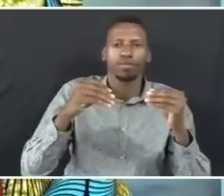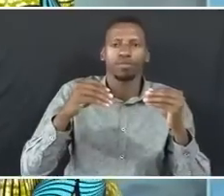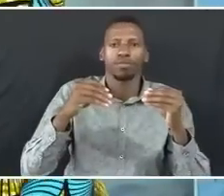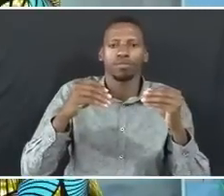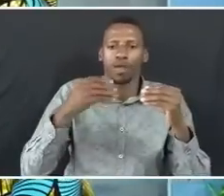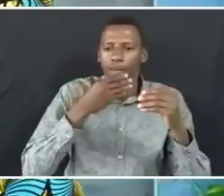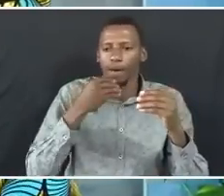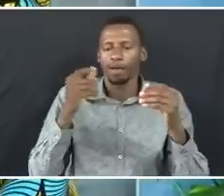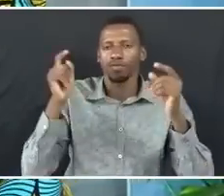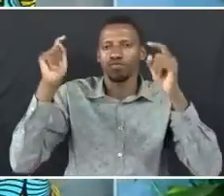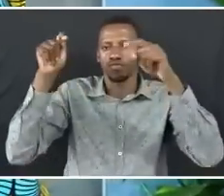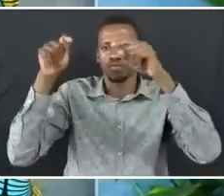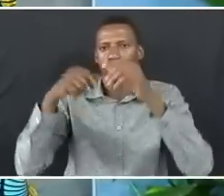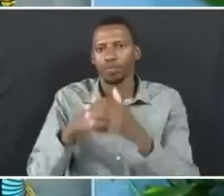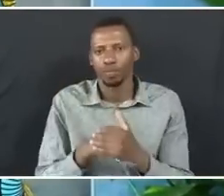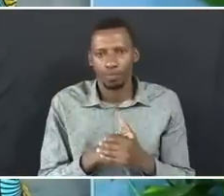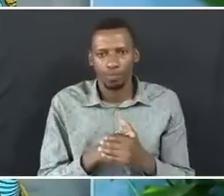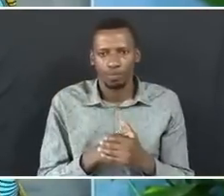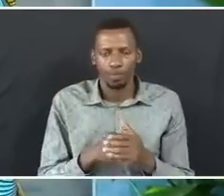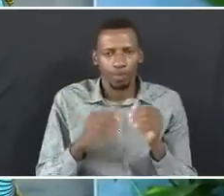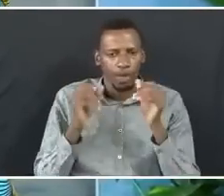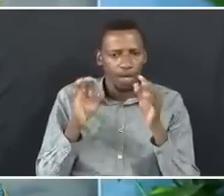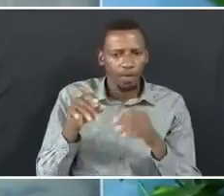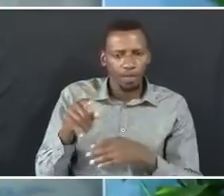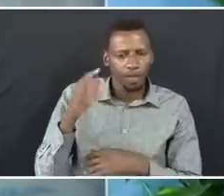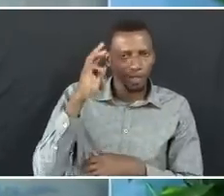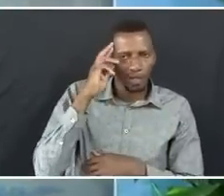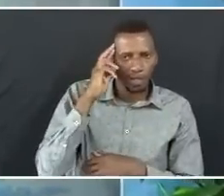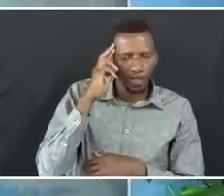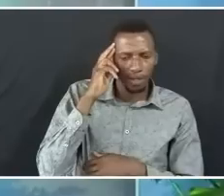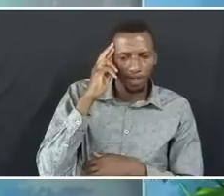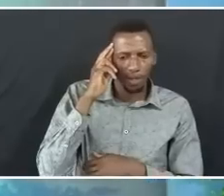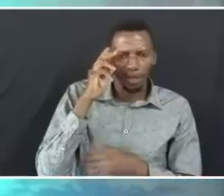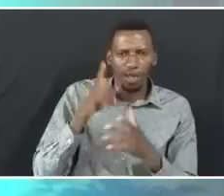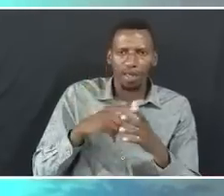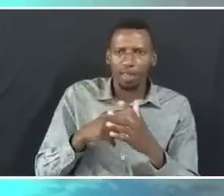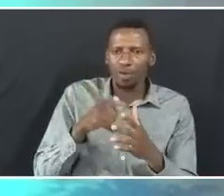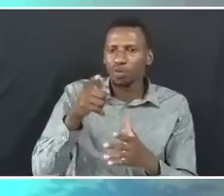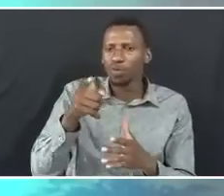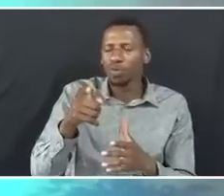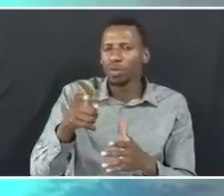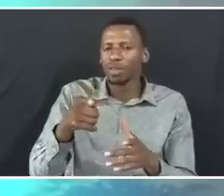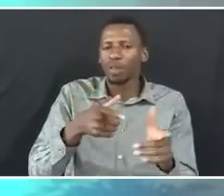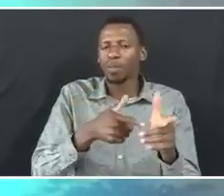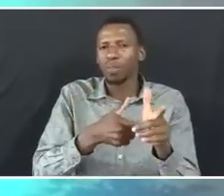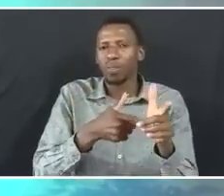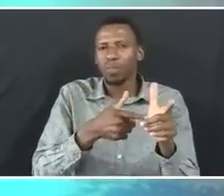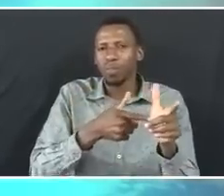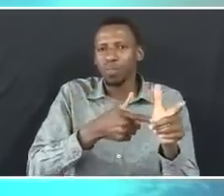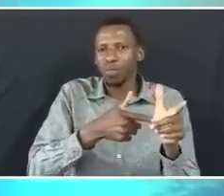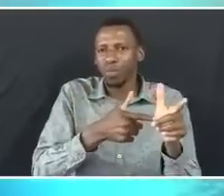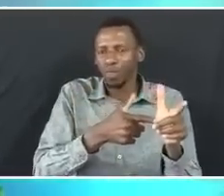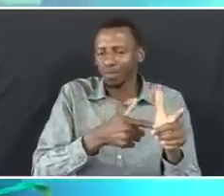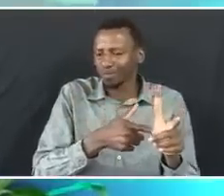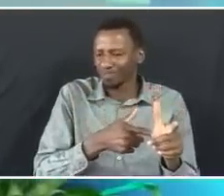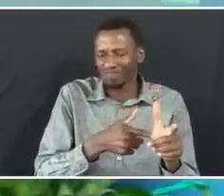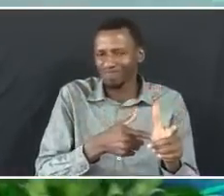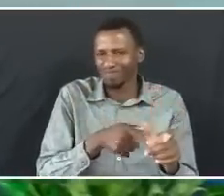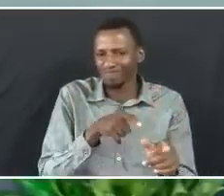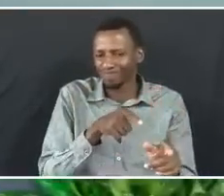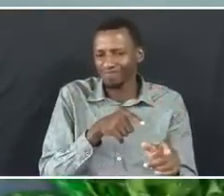So if that is the case, and you want to bring in homosexuality, it becomes a direct